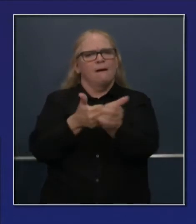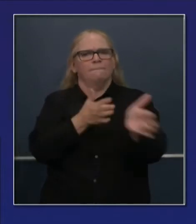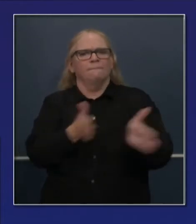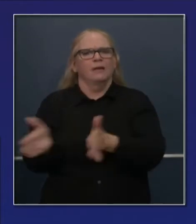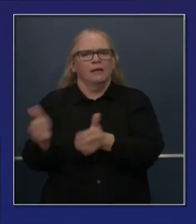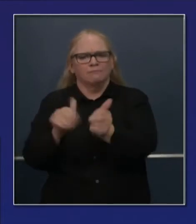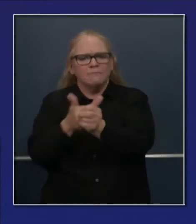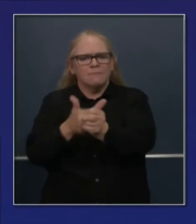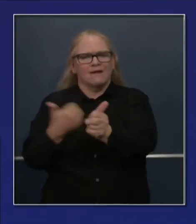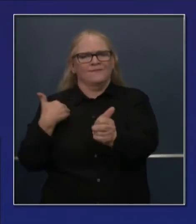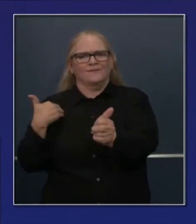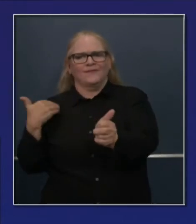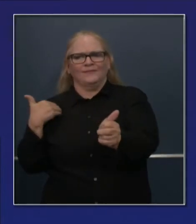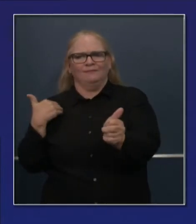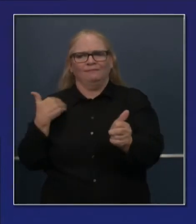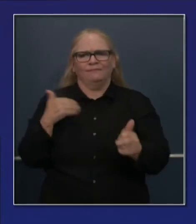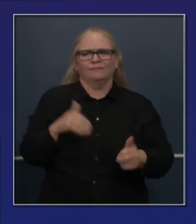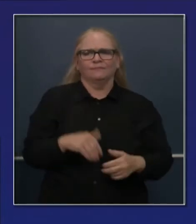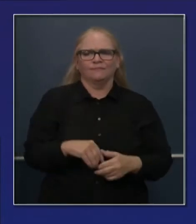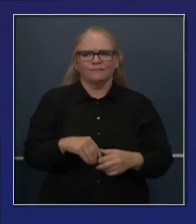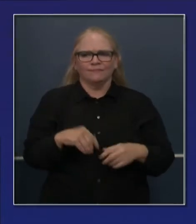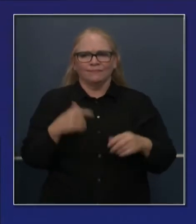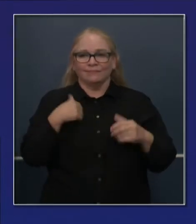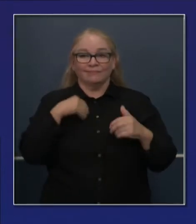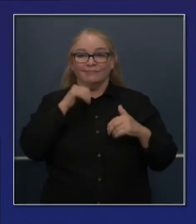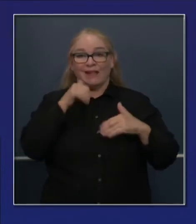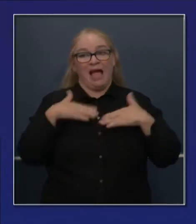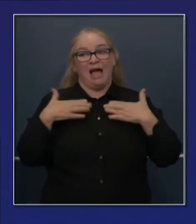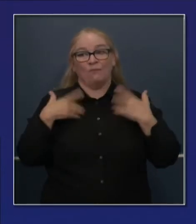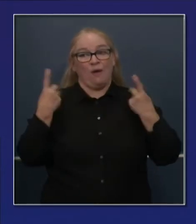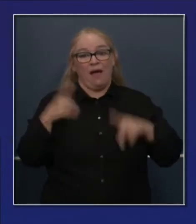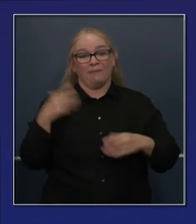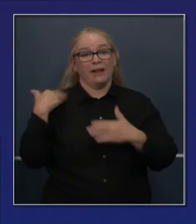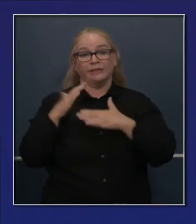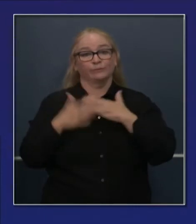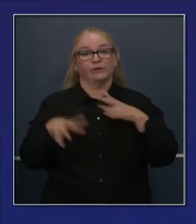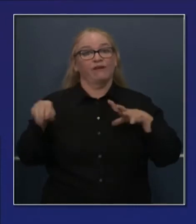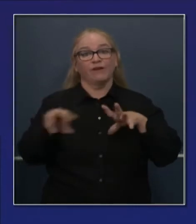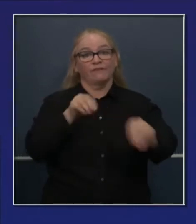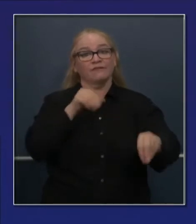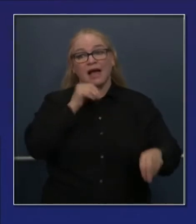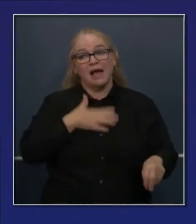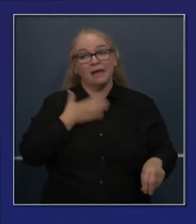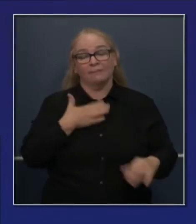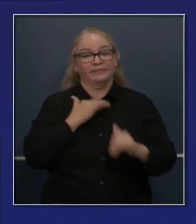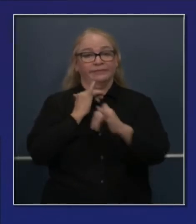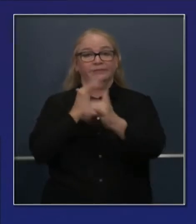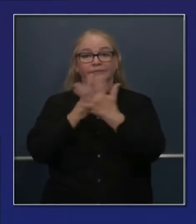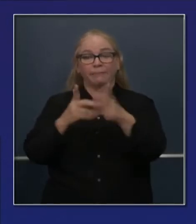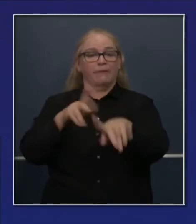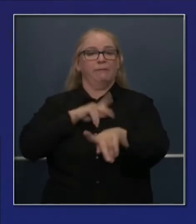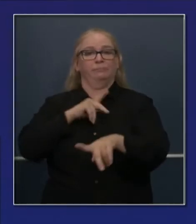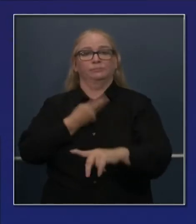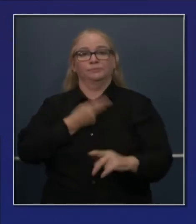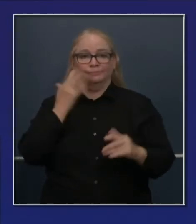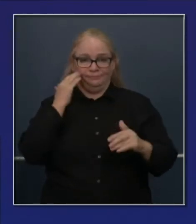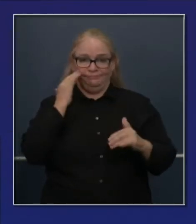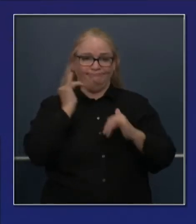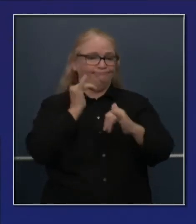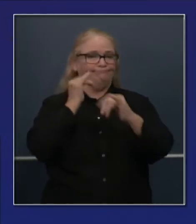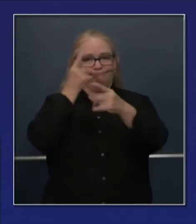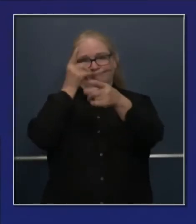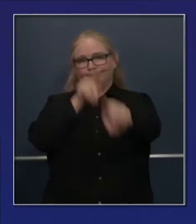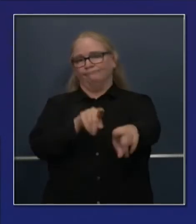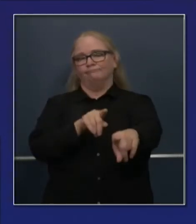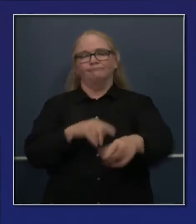not pleased with what's happened. I take a backseat to no one, nor are you. And if you are just on the sidelines, I can